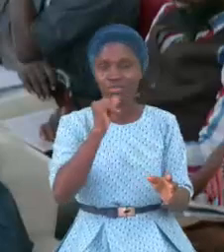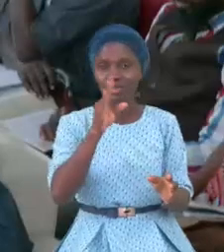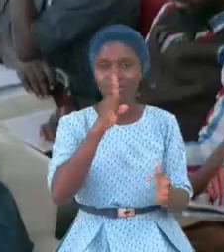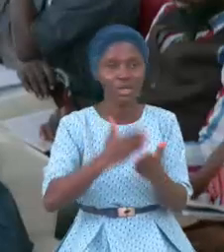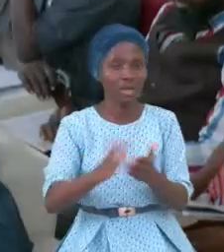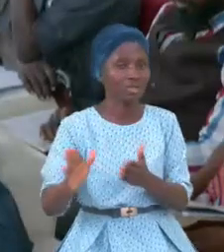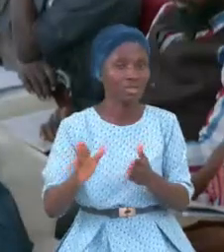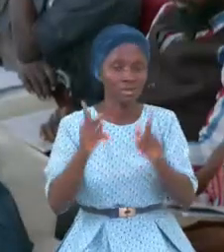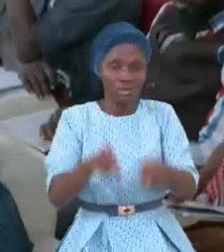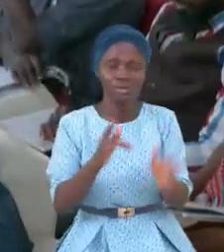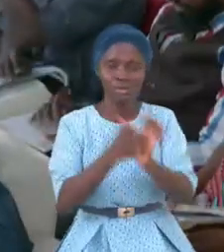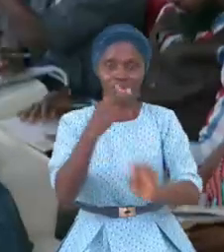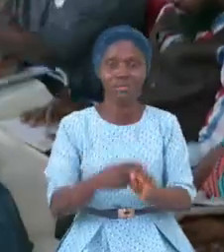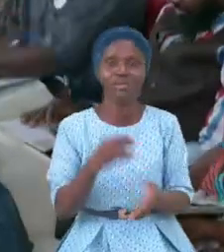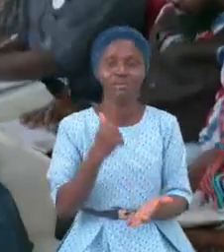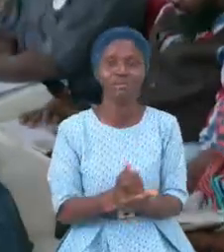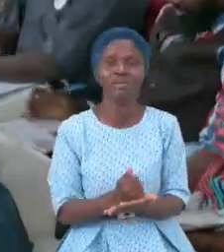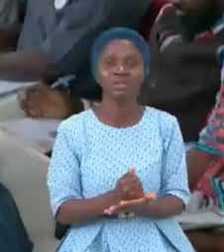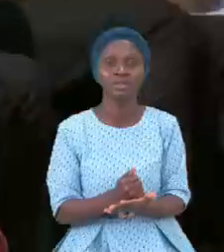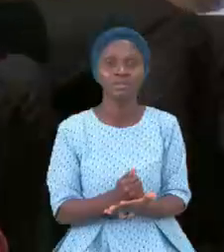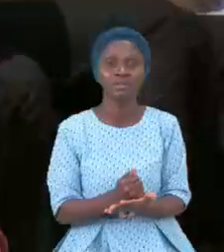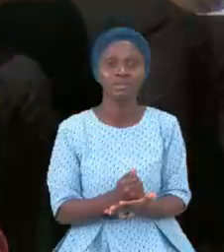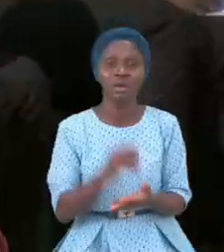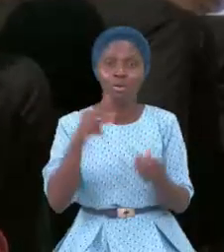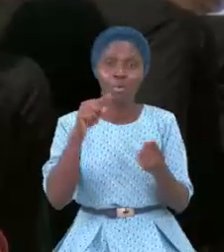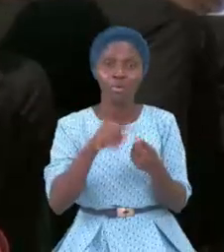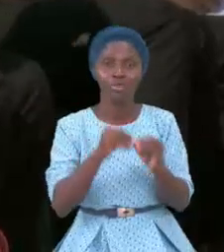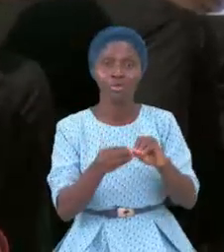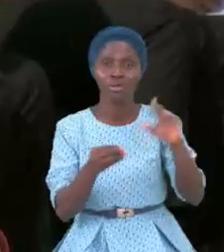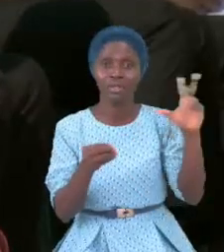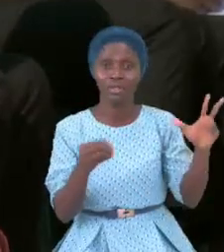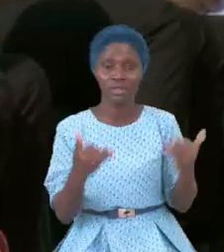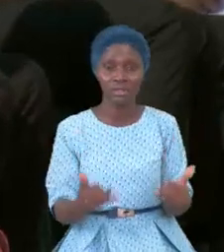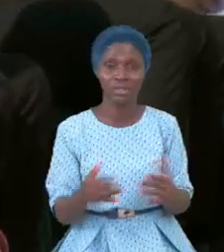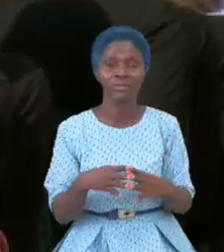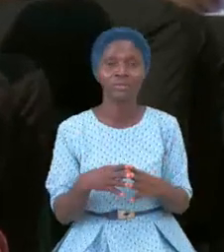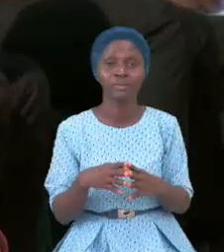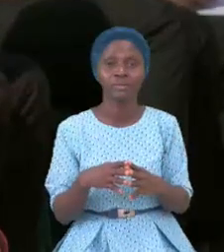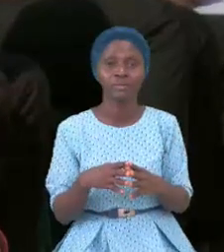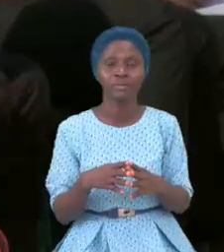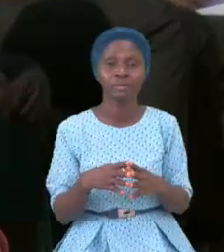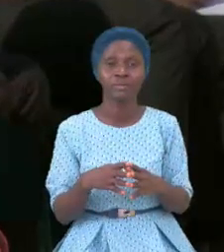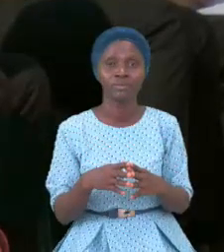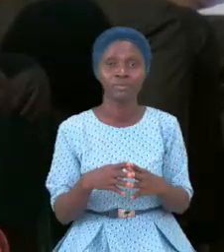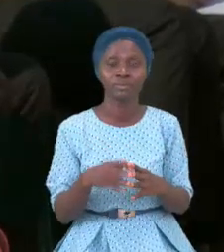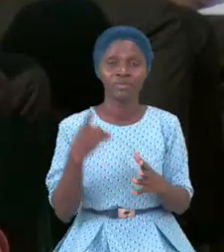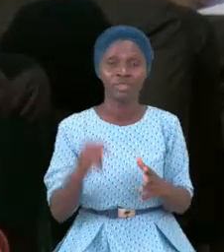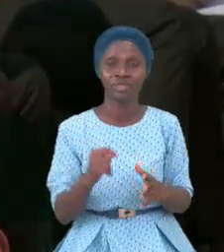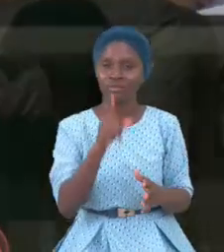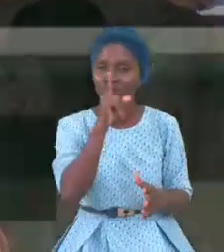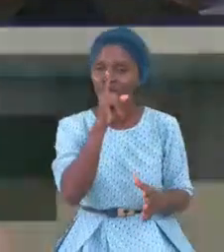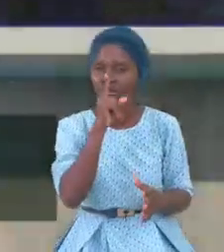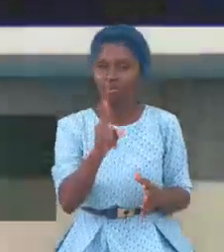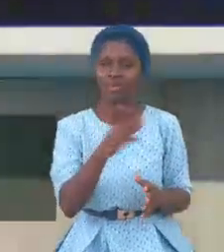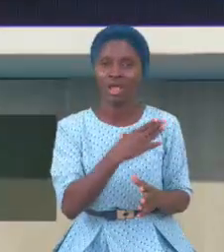Amen. Look at point number three now. Point number three, we're looking at the conviction and consistency